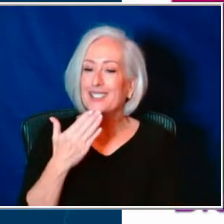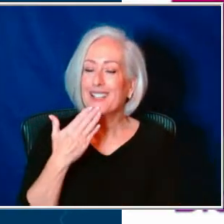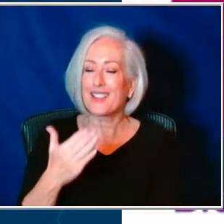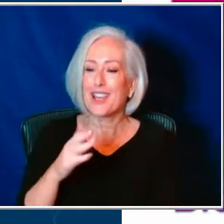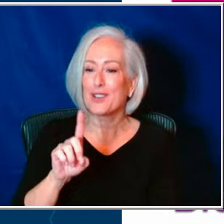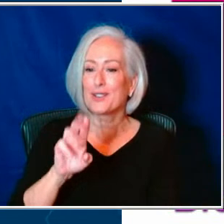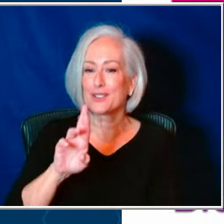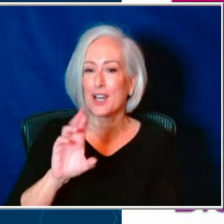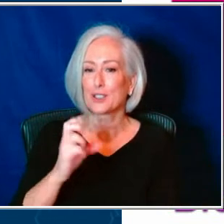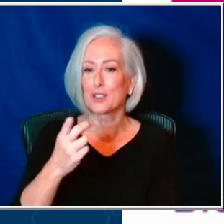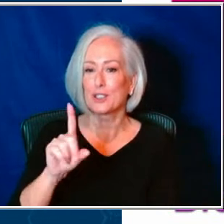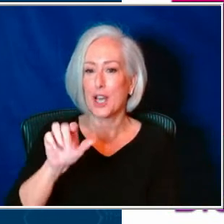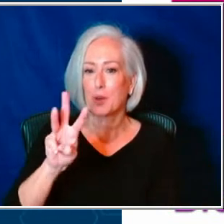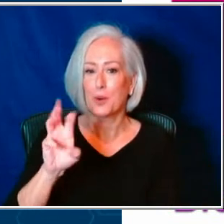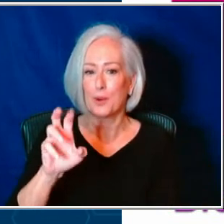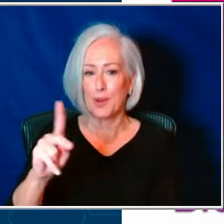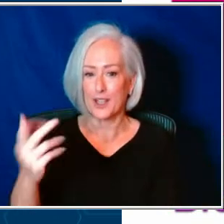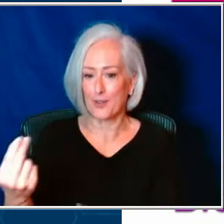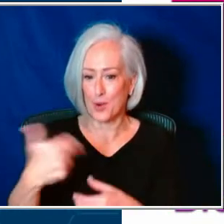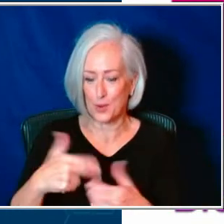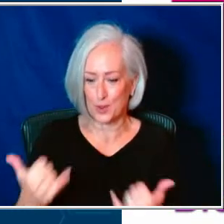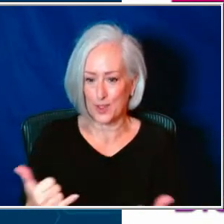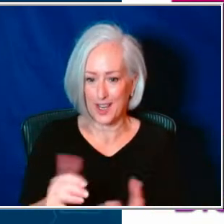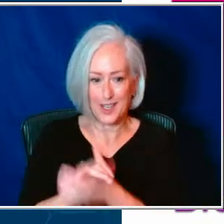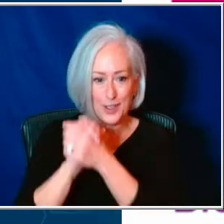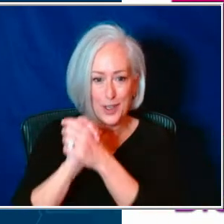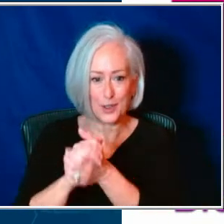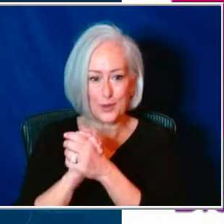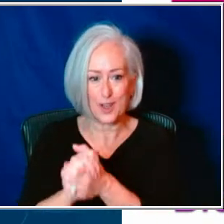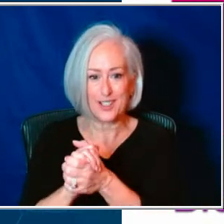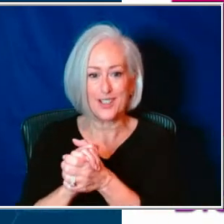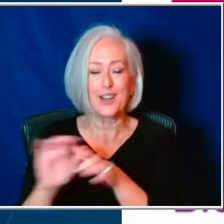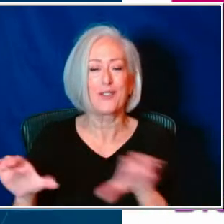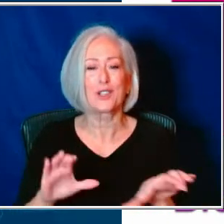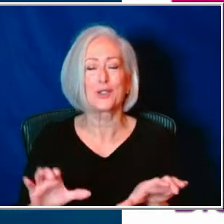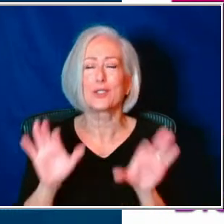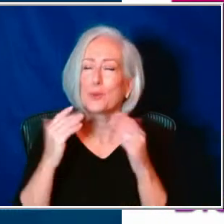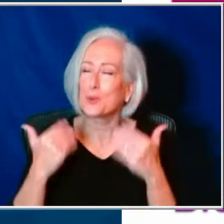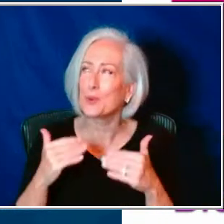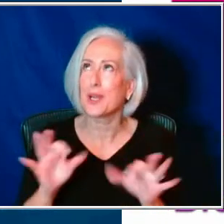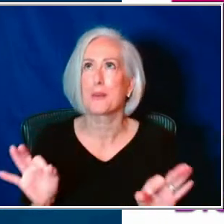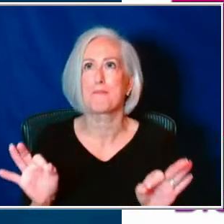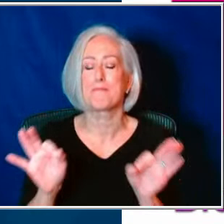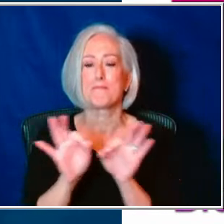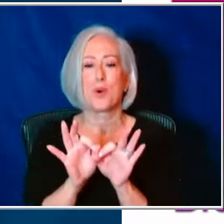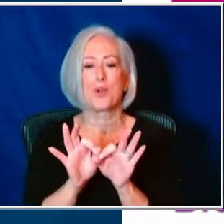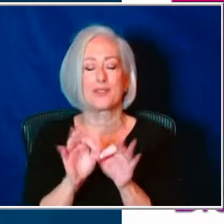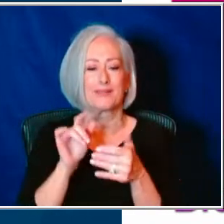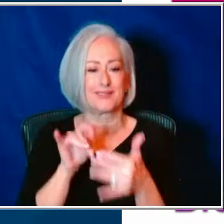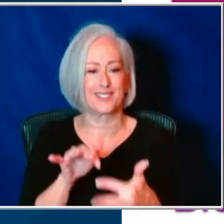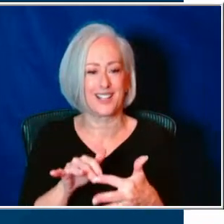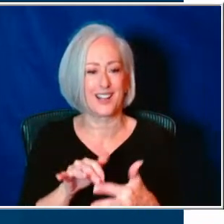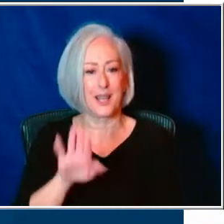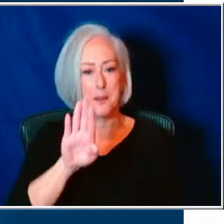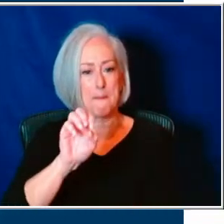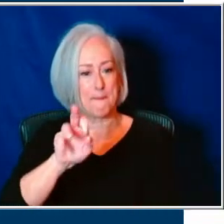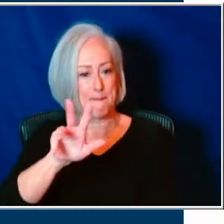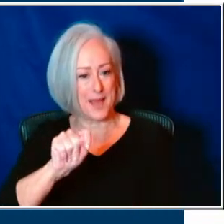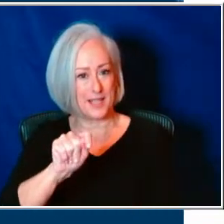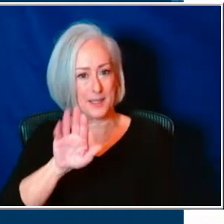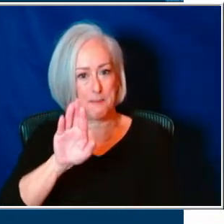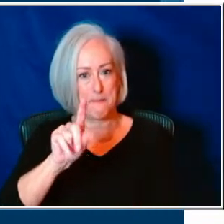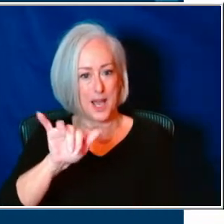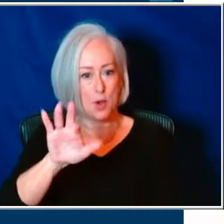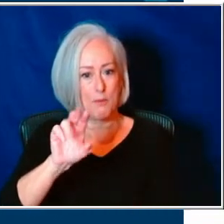today, and congratulations on doing this really important study. The study is called BEST, which stands for Biomarkers for